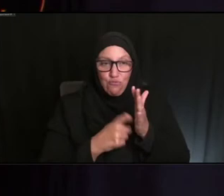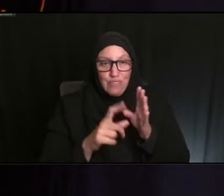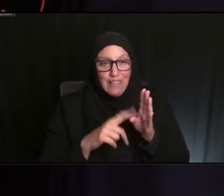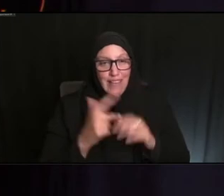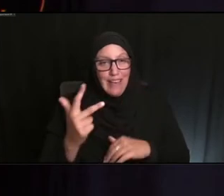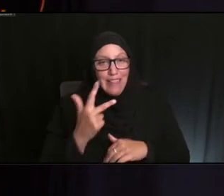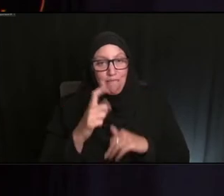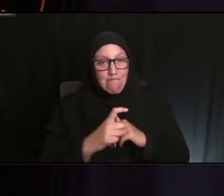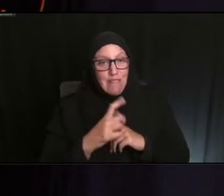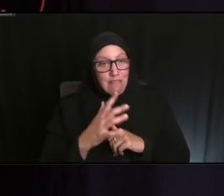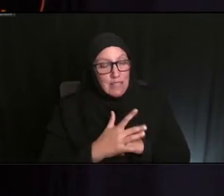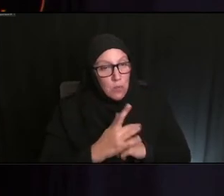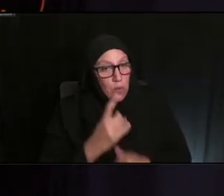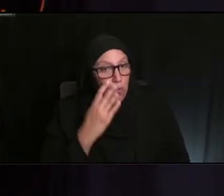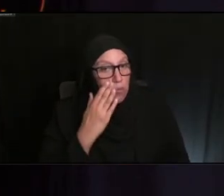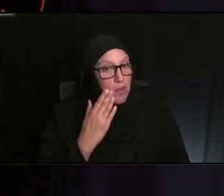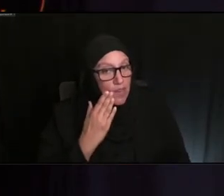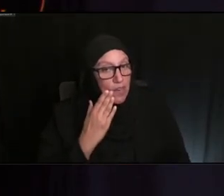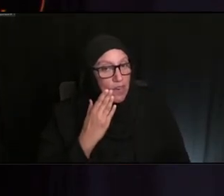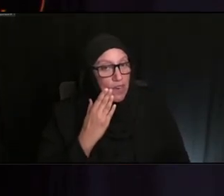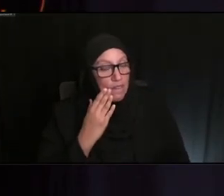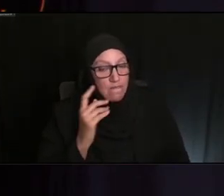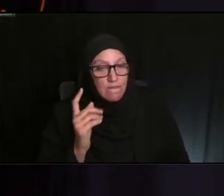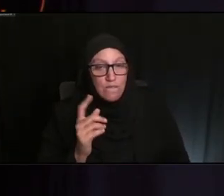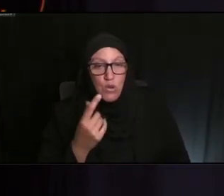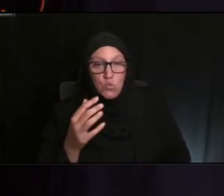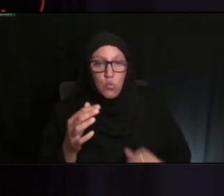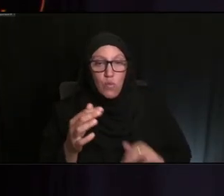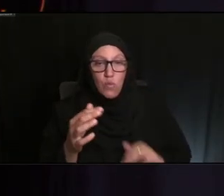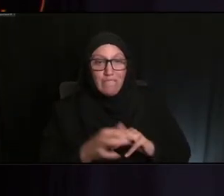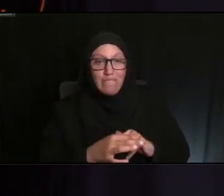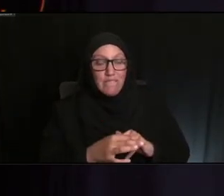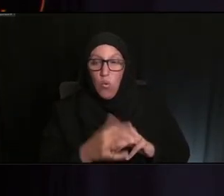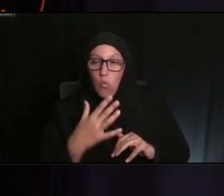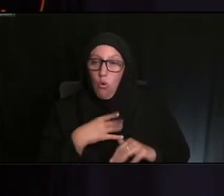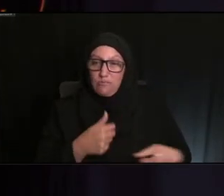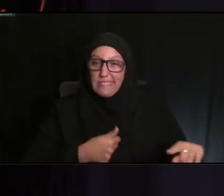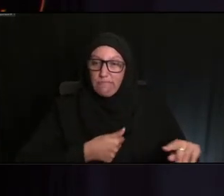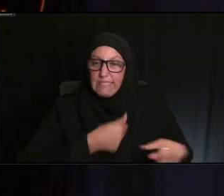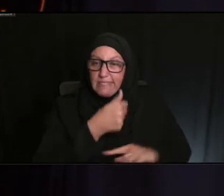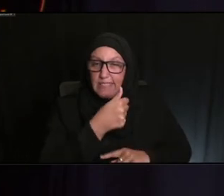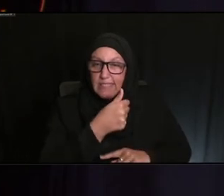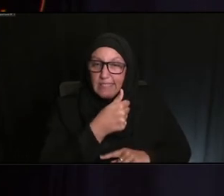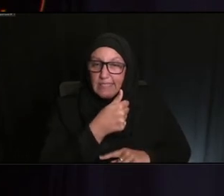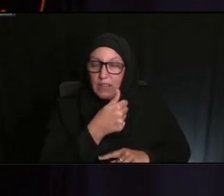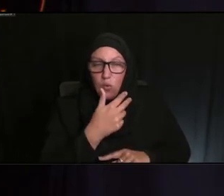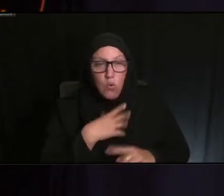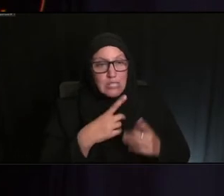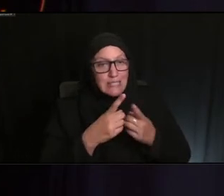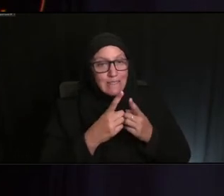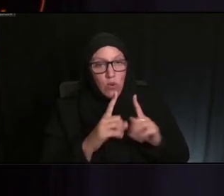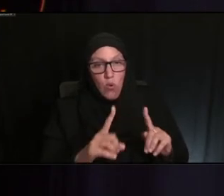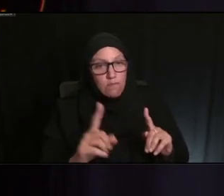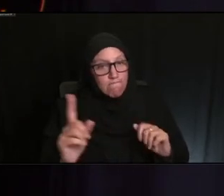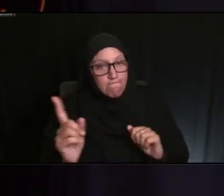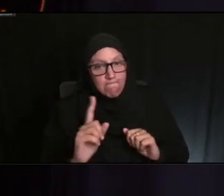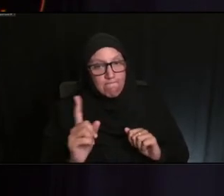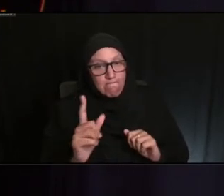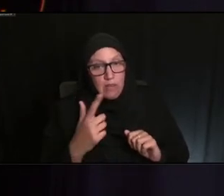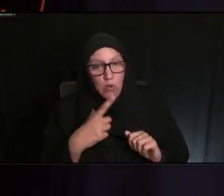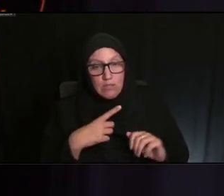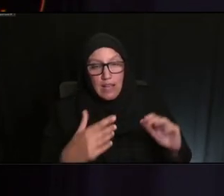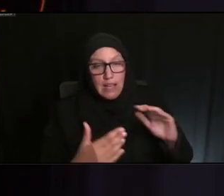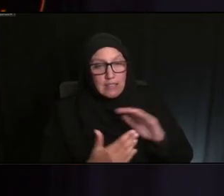married one wife, his first wife, he wanted to get rid of her. He wanted to divorce her, but because they were still under the Catholic